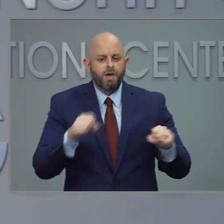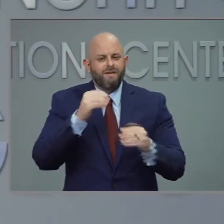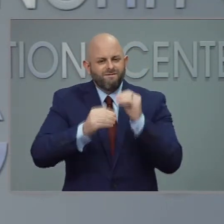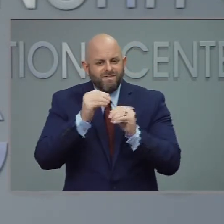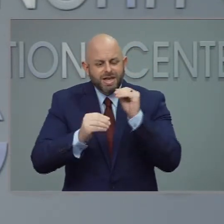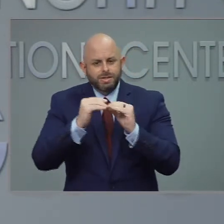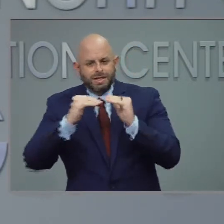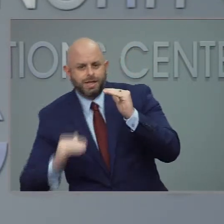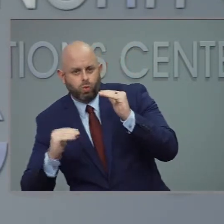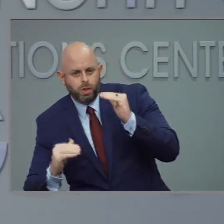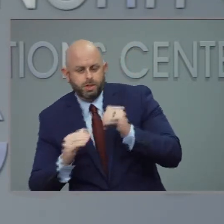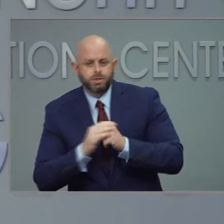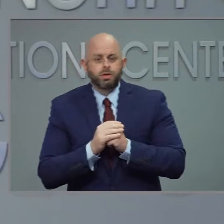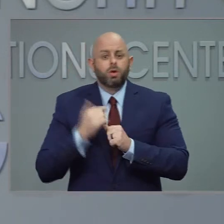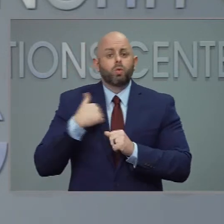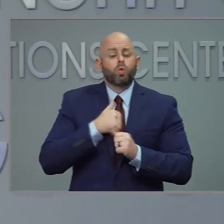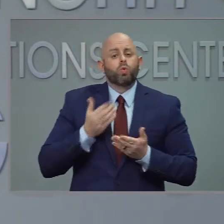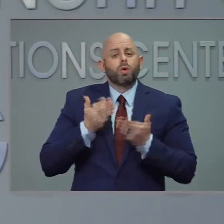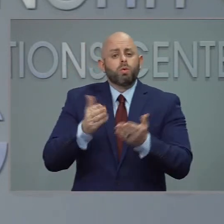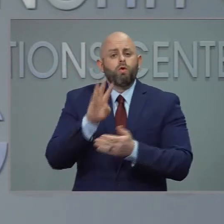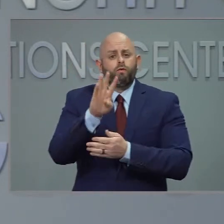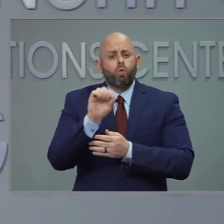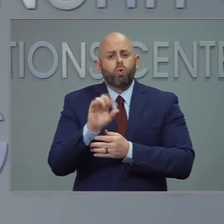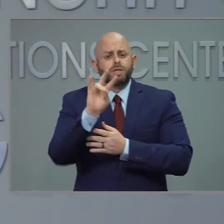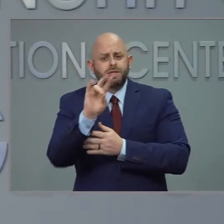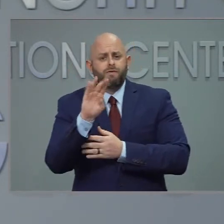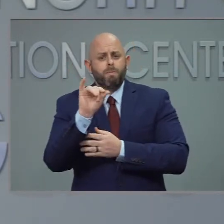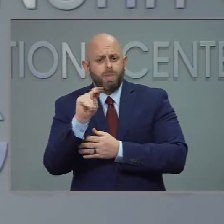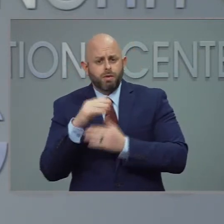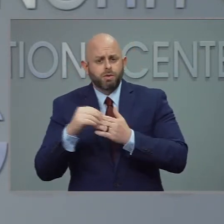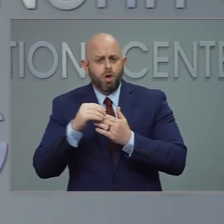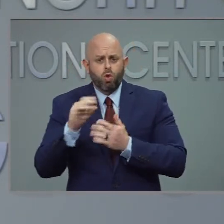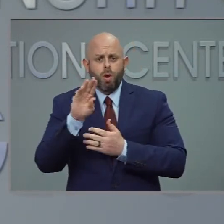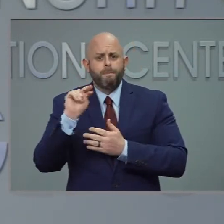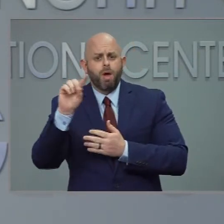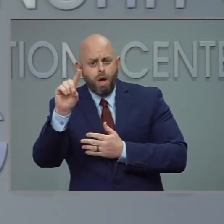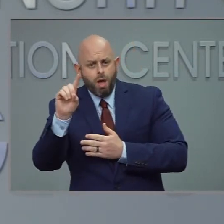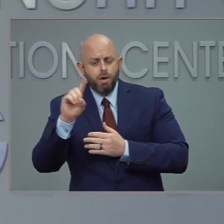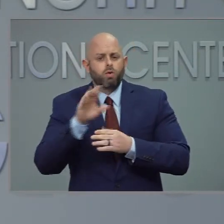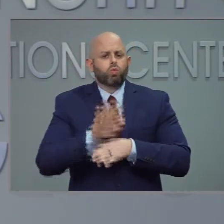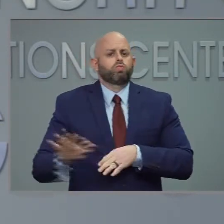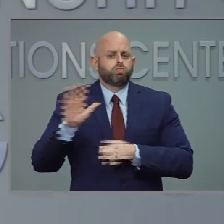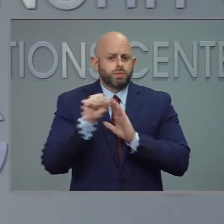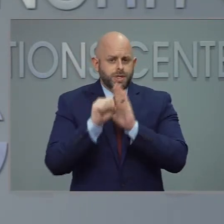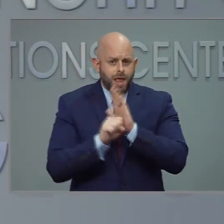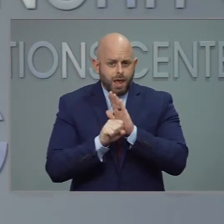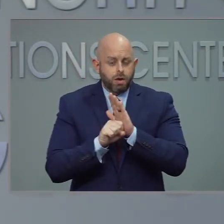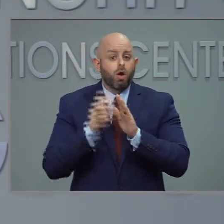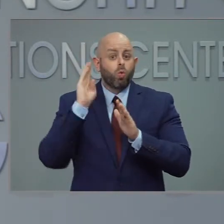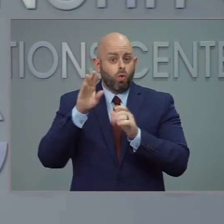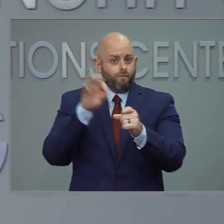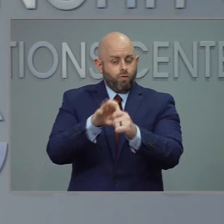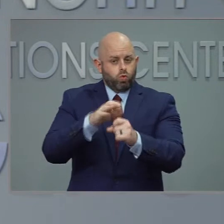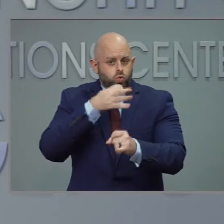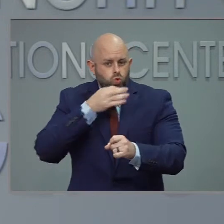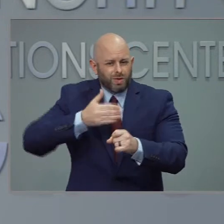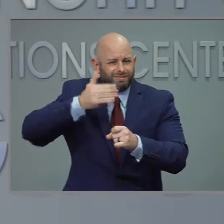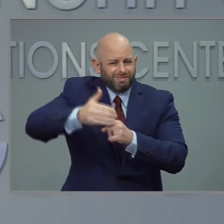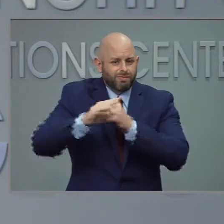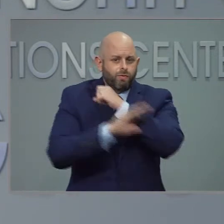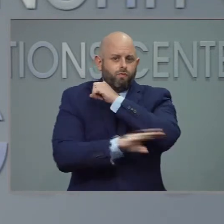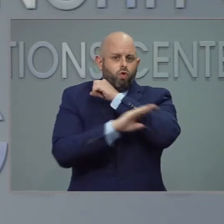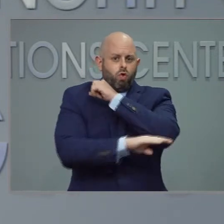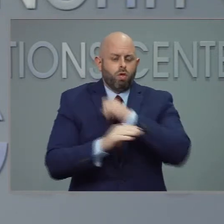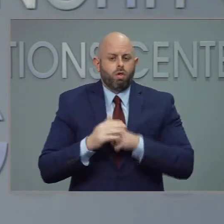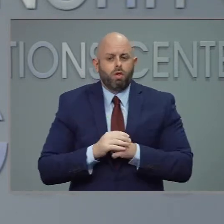a $4.7 billion statewide bond initiative to be voted on by the people this fall. The